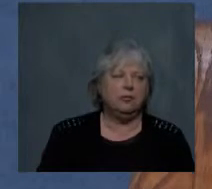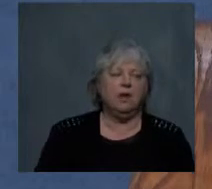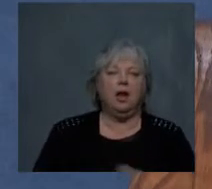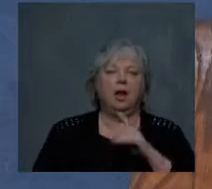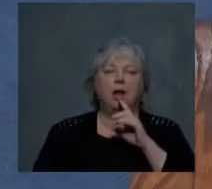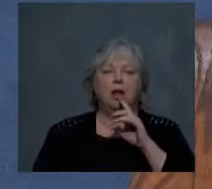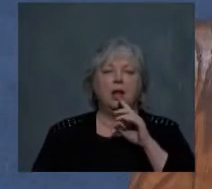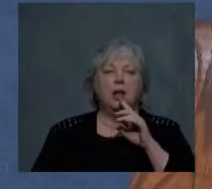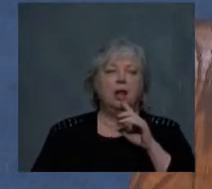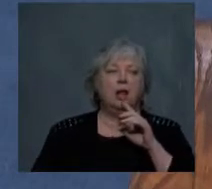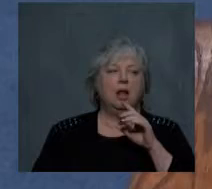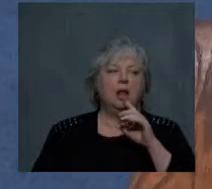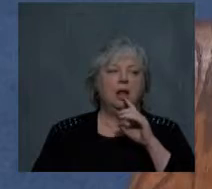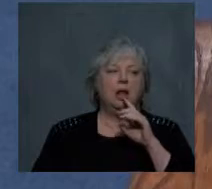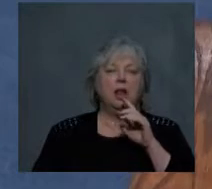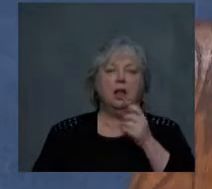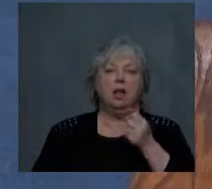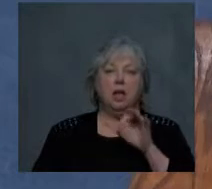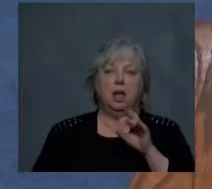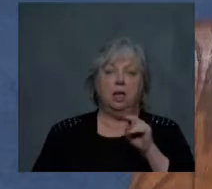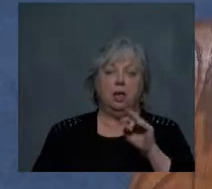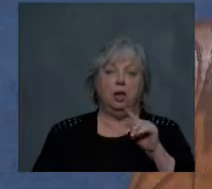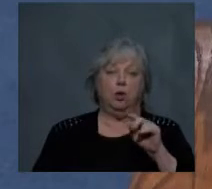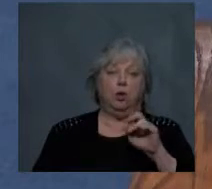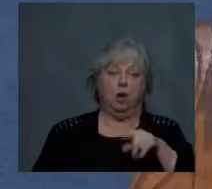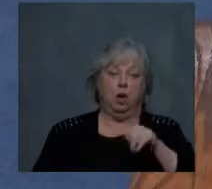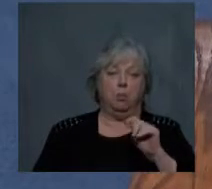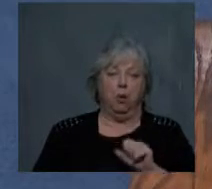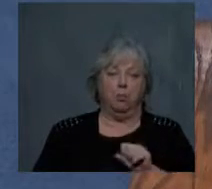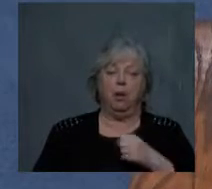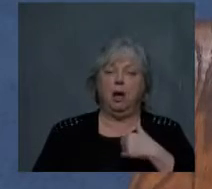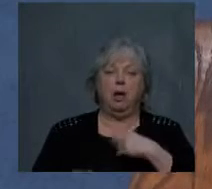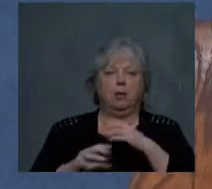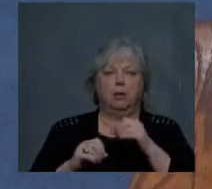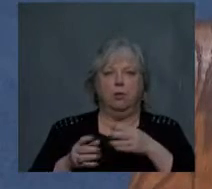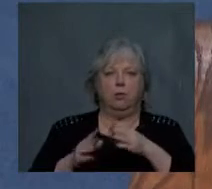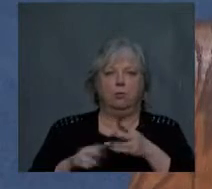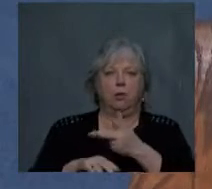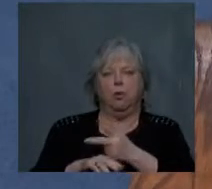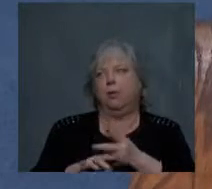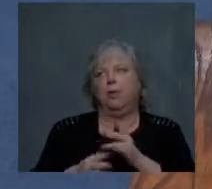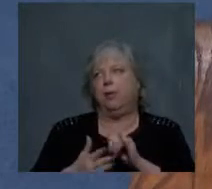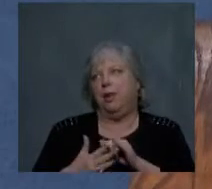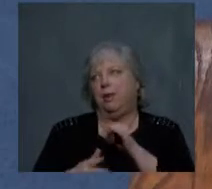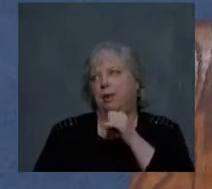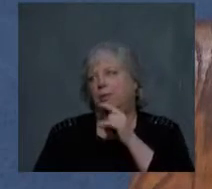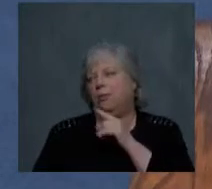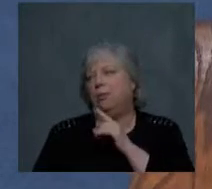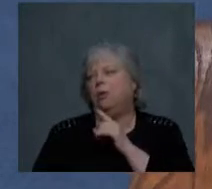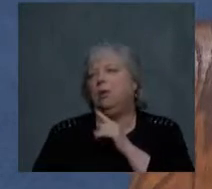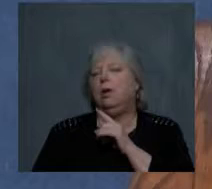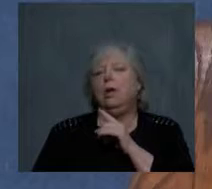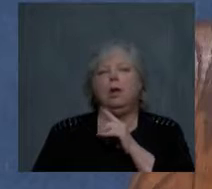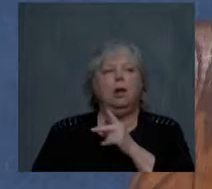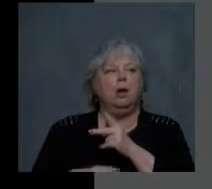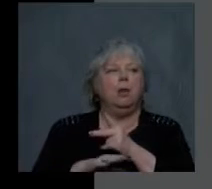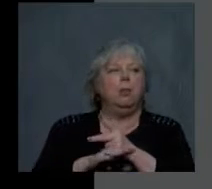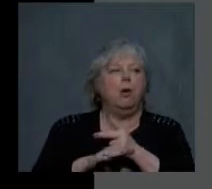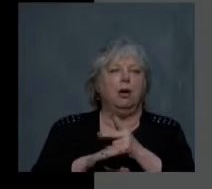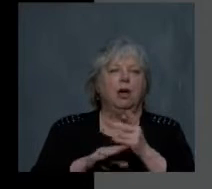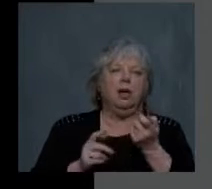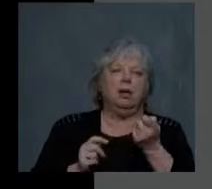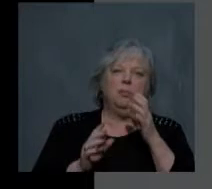the apartments, the 19-unit apartment complex has, there's no street parking. Well, that's not true either. Parking is odd through